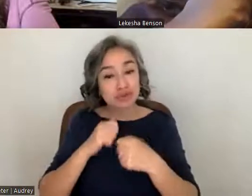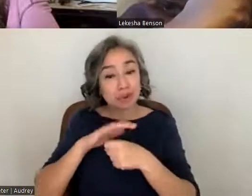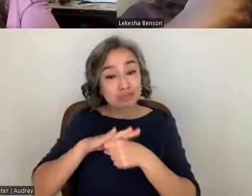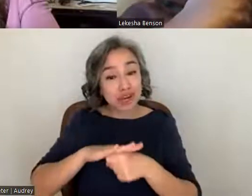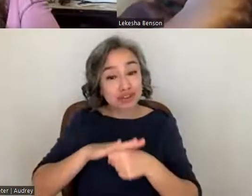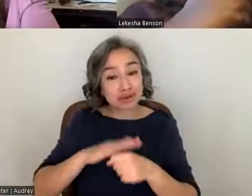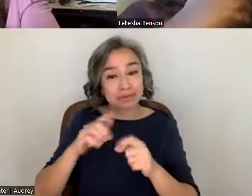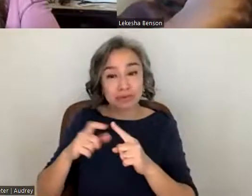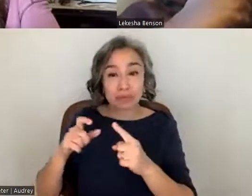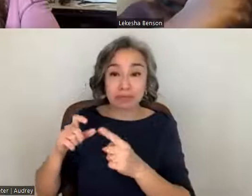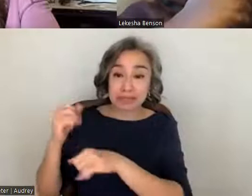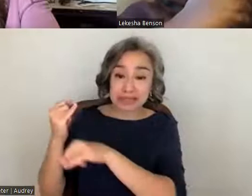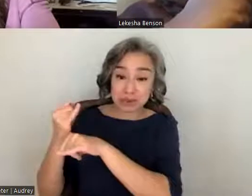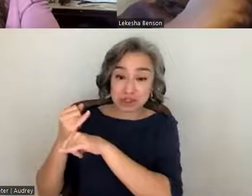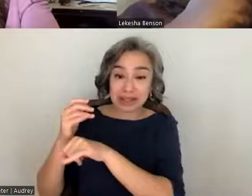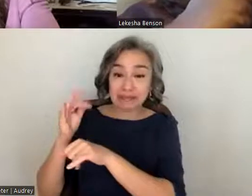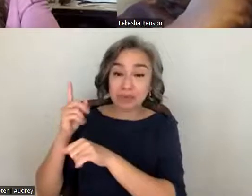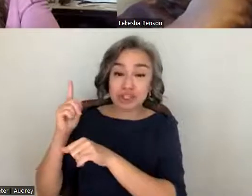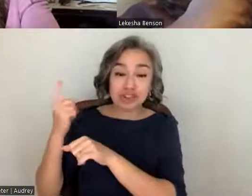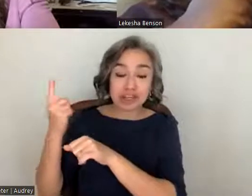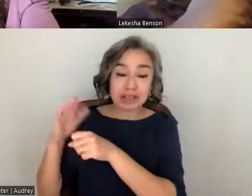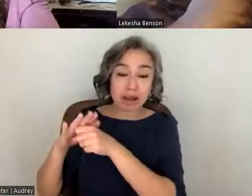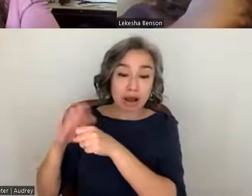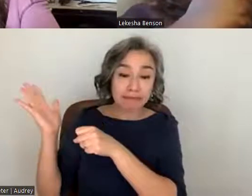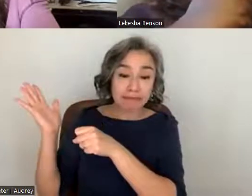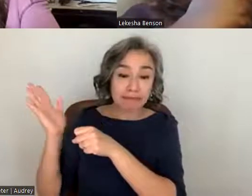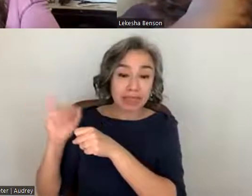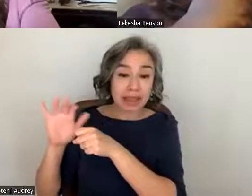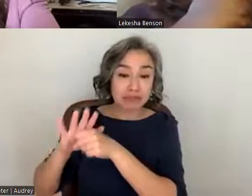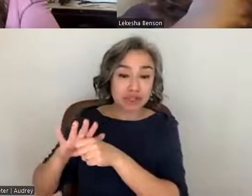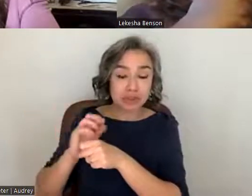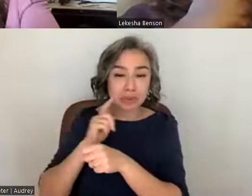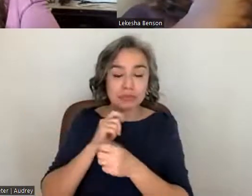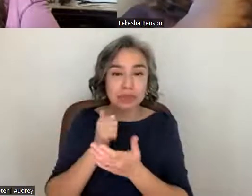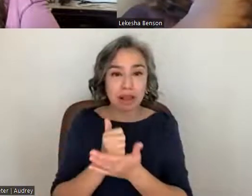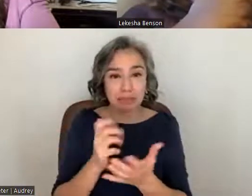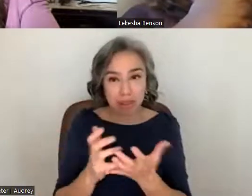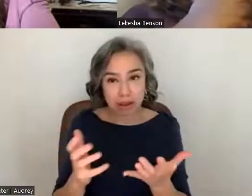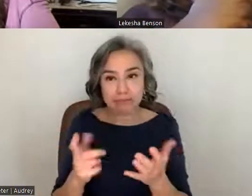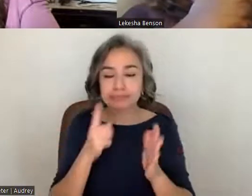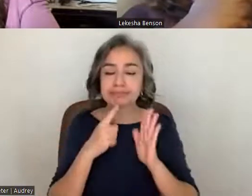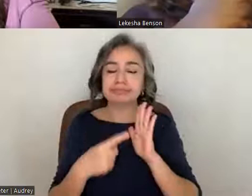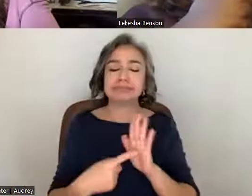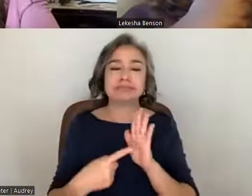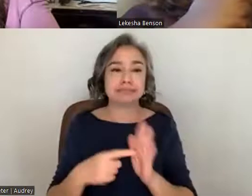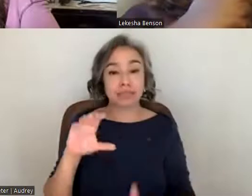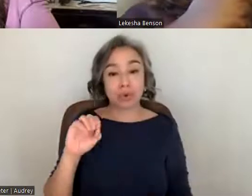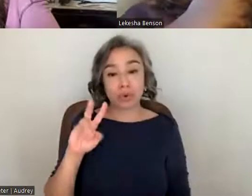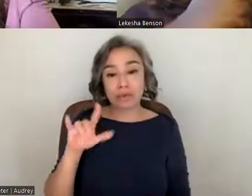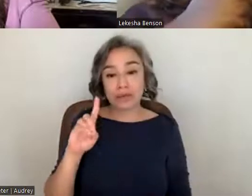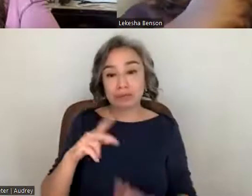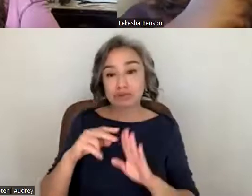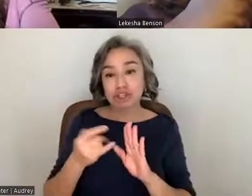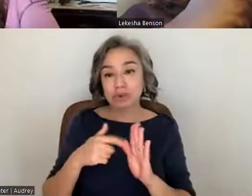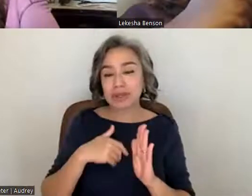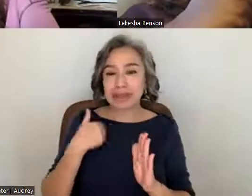that maybe just alleviating them would also be helpful. For example, this COVID project, there are these